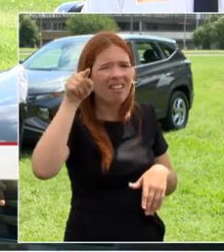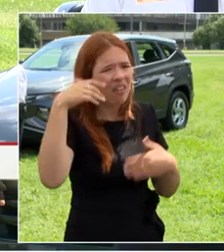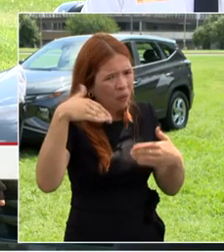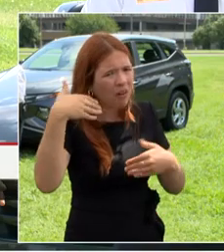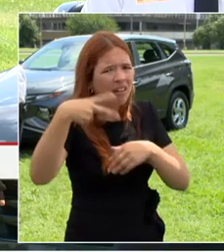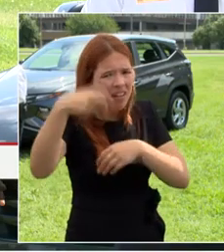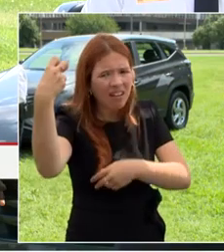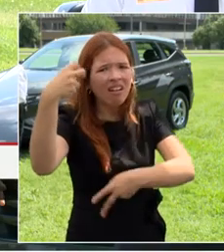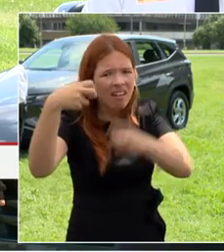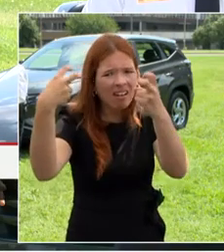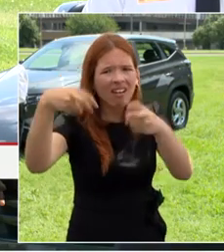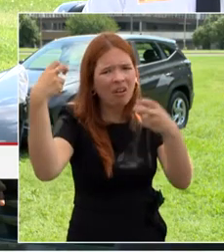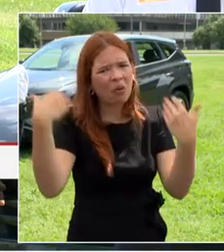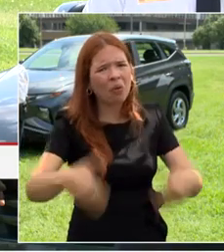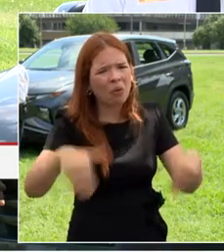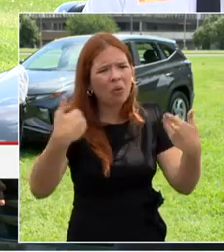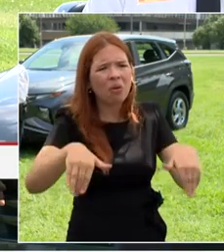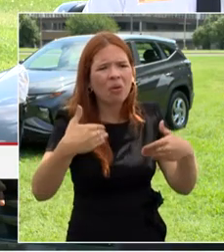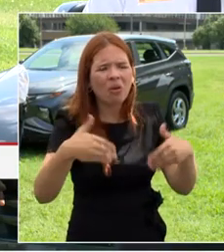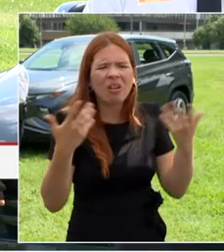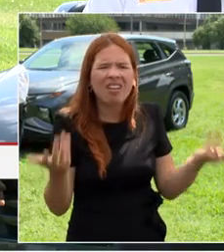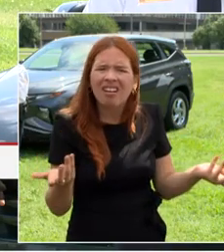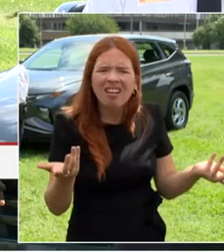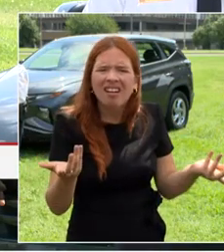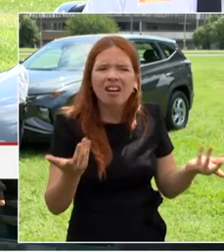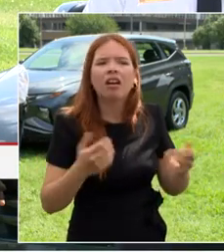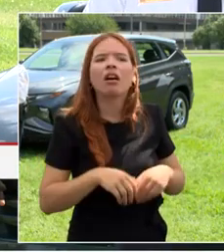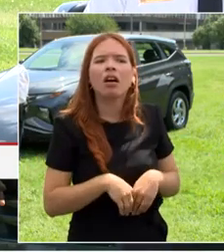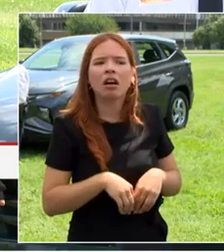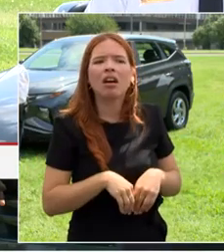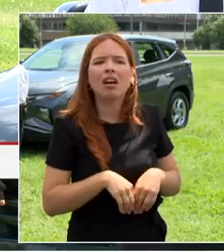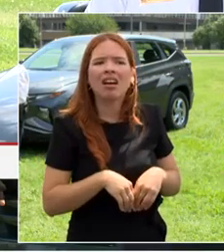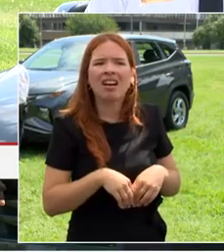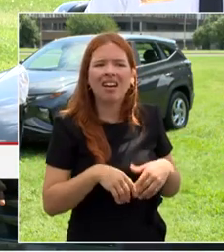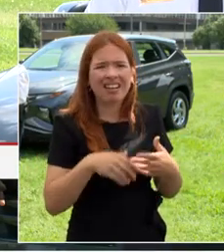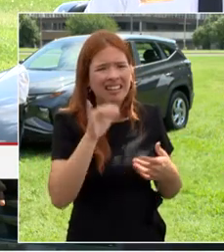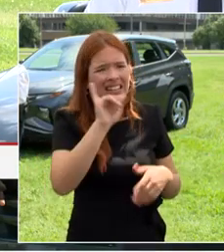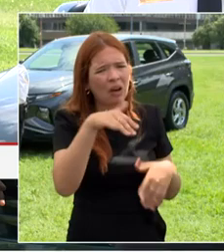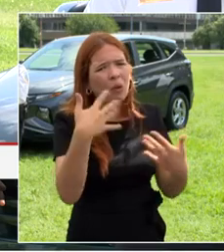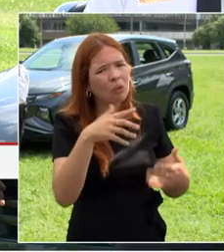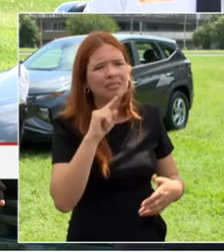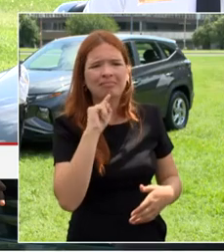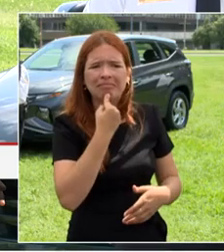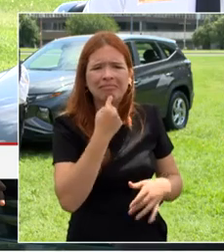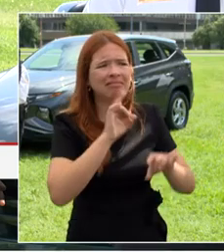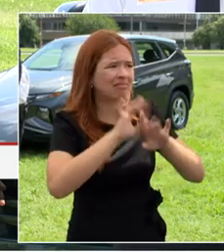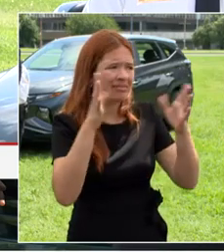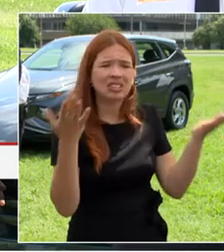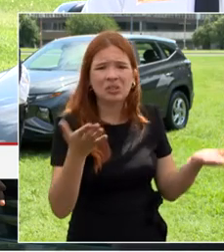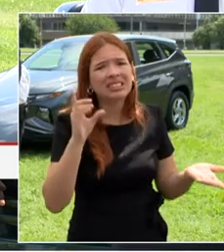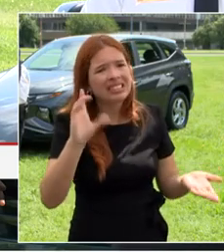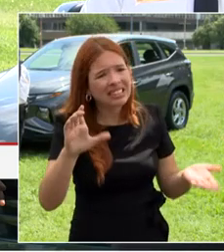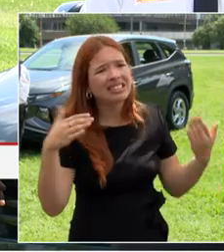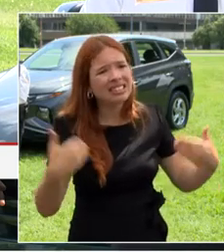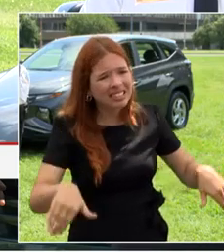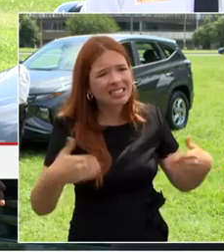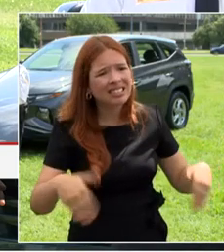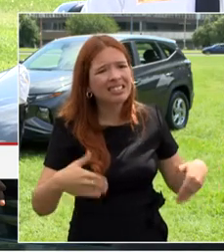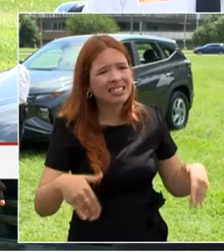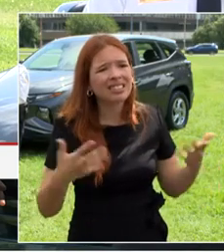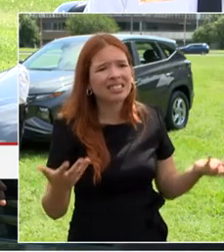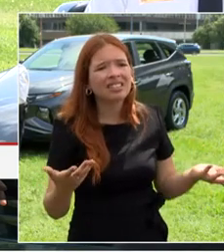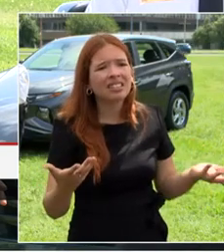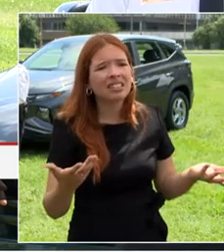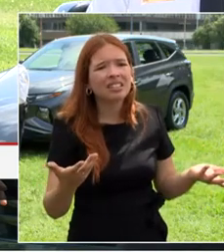big a problem is this as far as you know? And any suggestions you're making to these